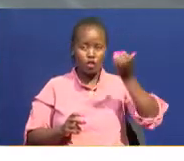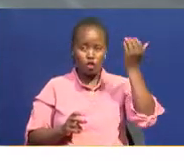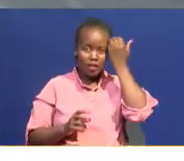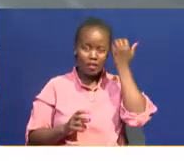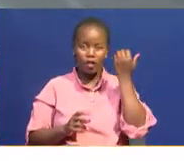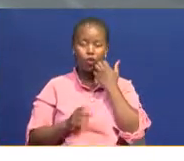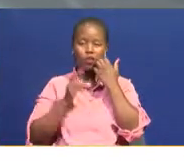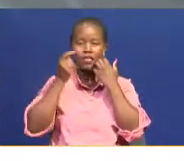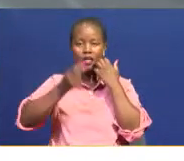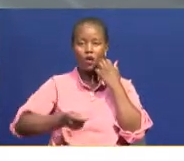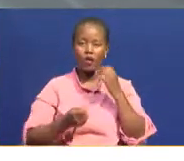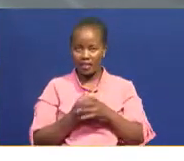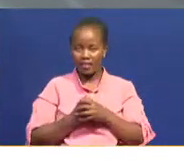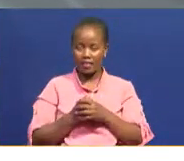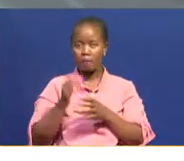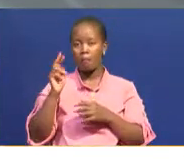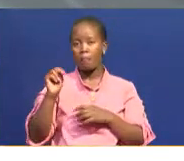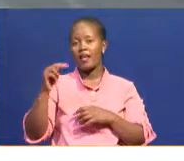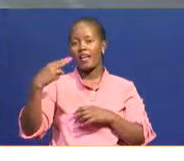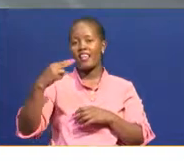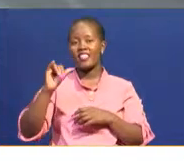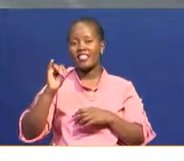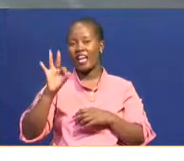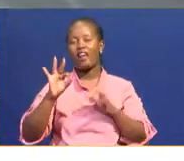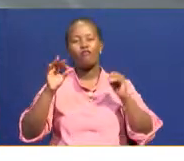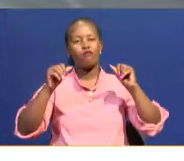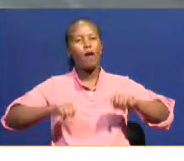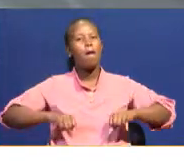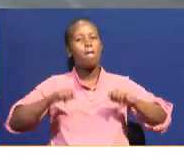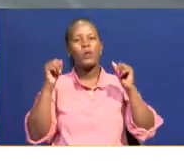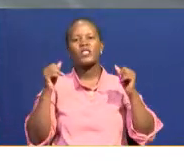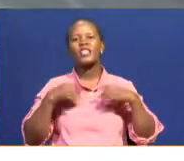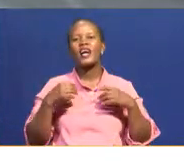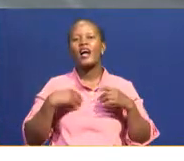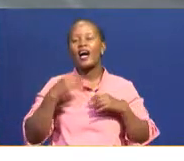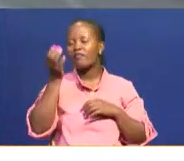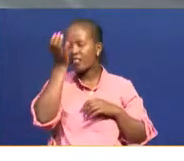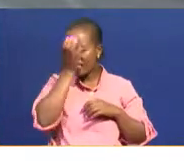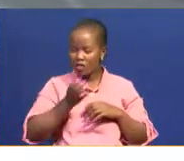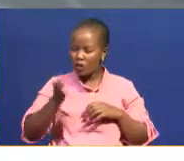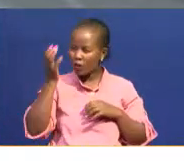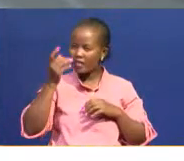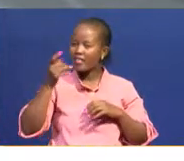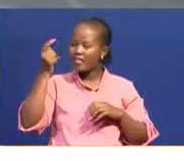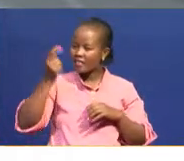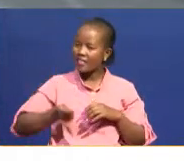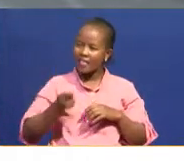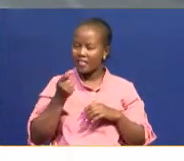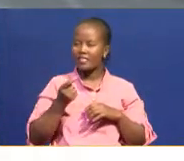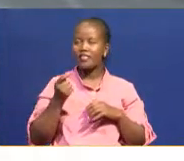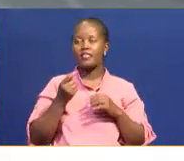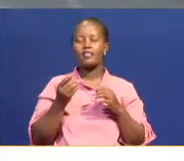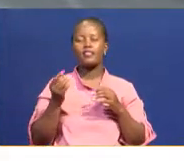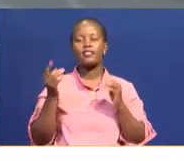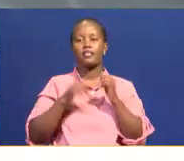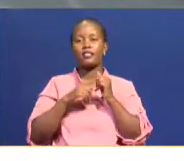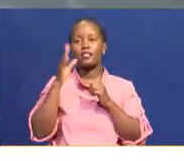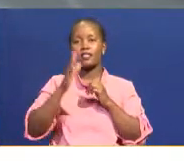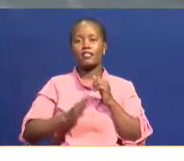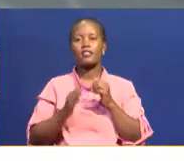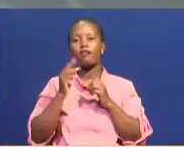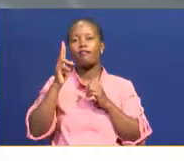group claims the NHIF board has disregarded Lady Justice Wambua Mungare orders dated